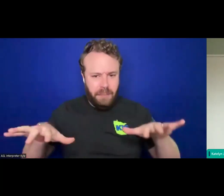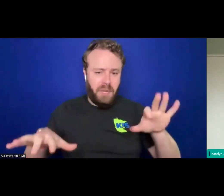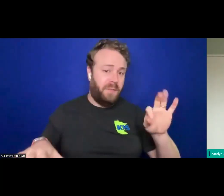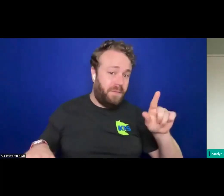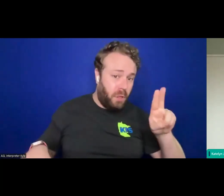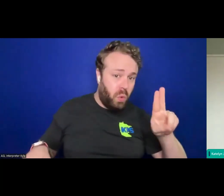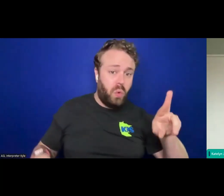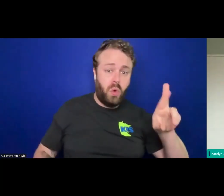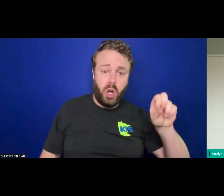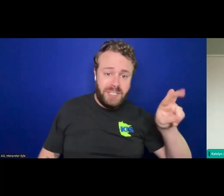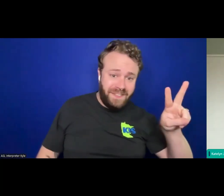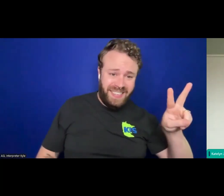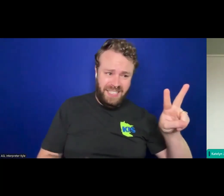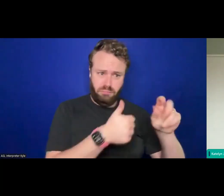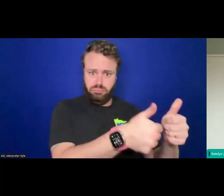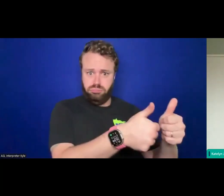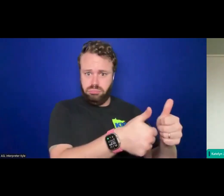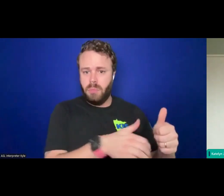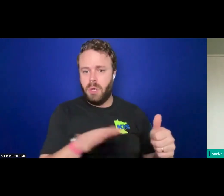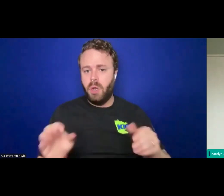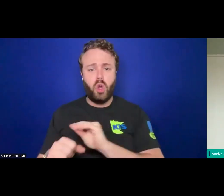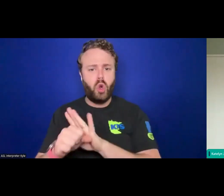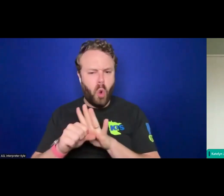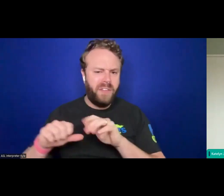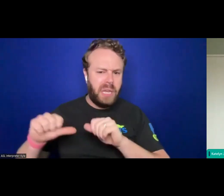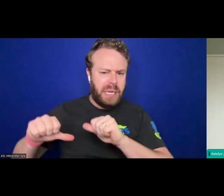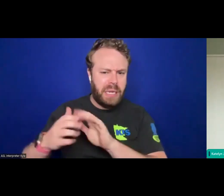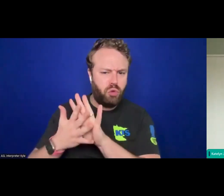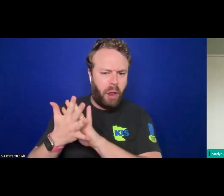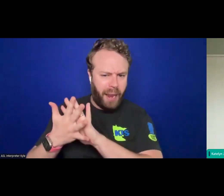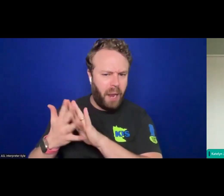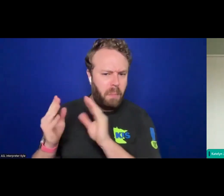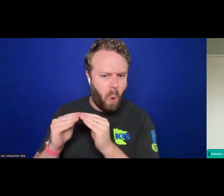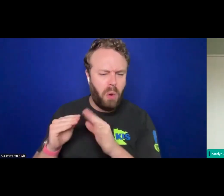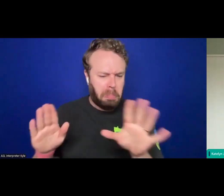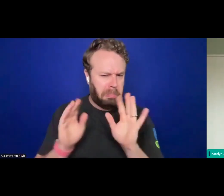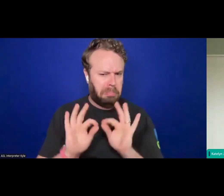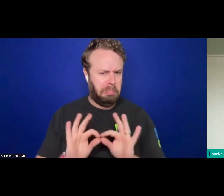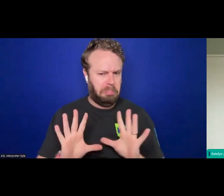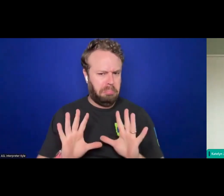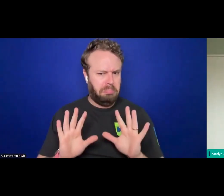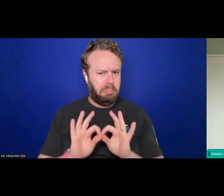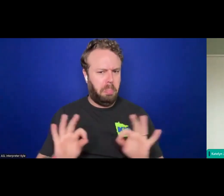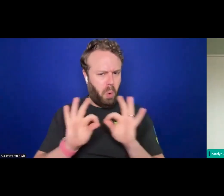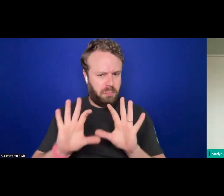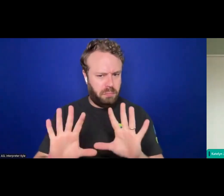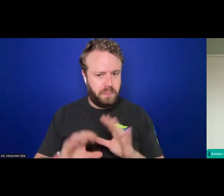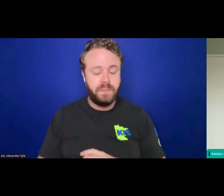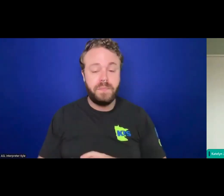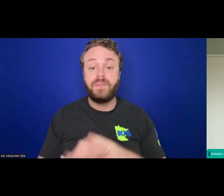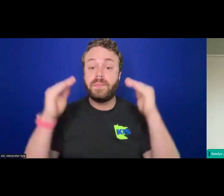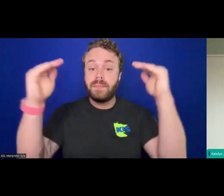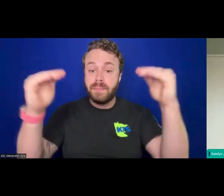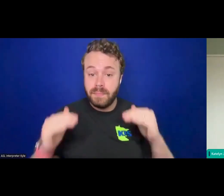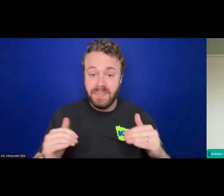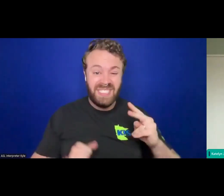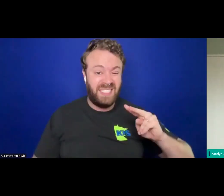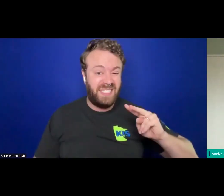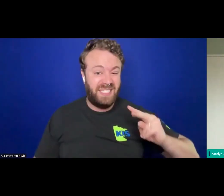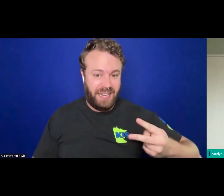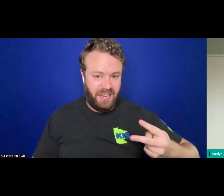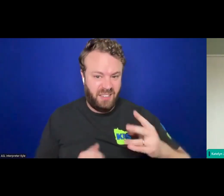clear. The second is something that as a scientist makes me very uncomfortable, but there